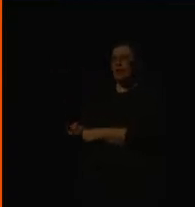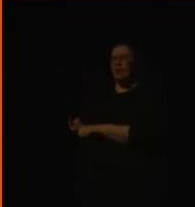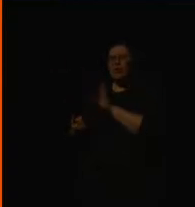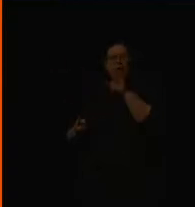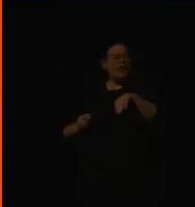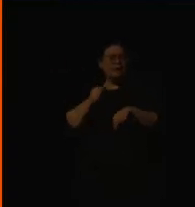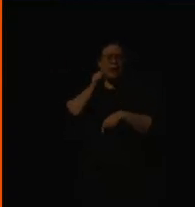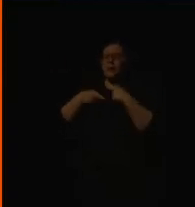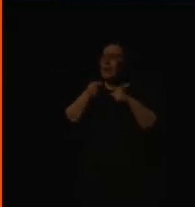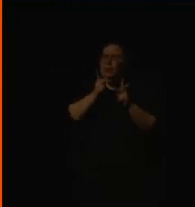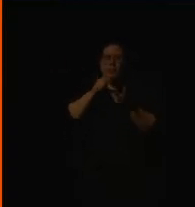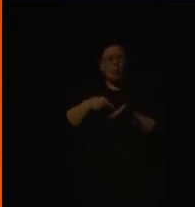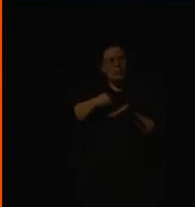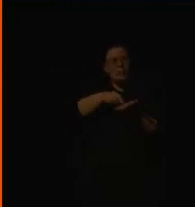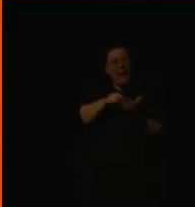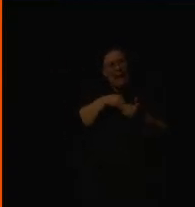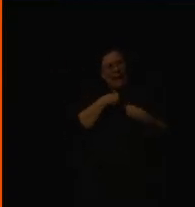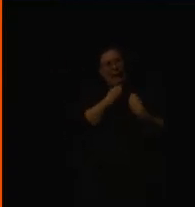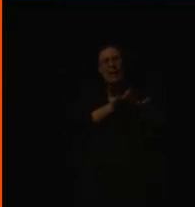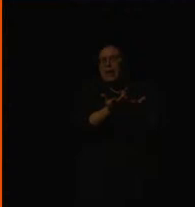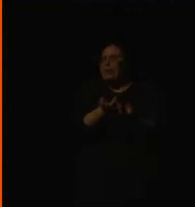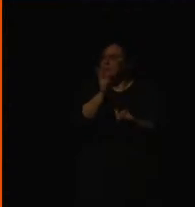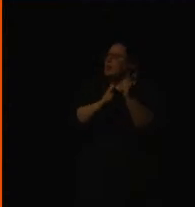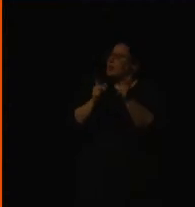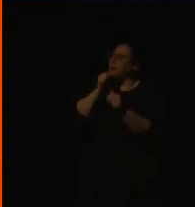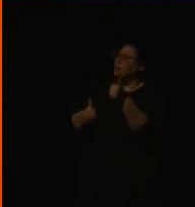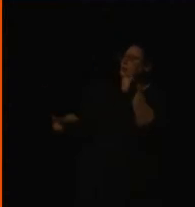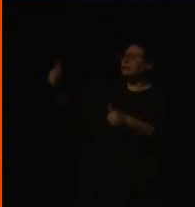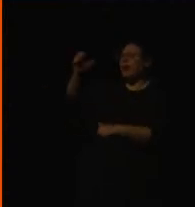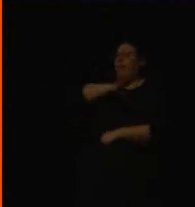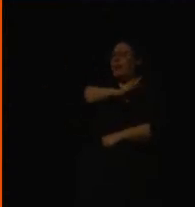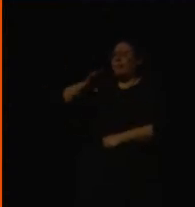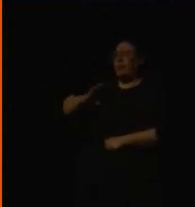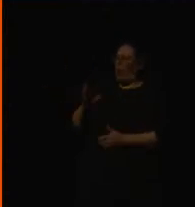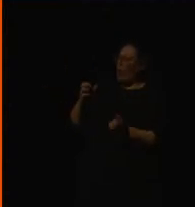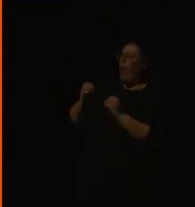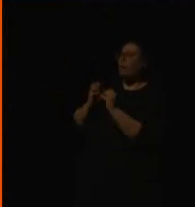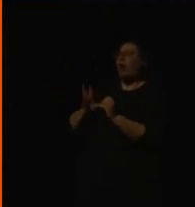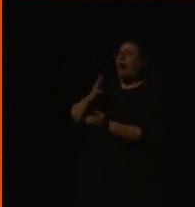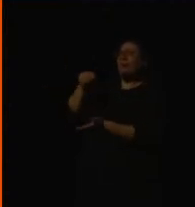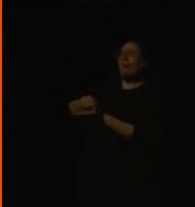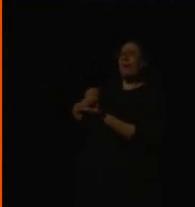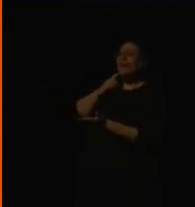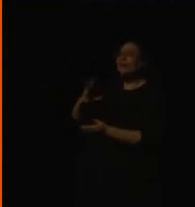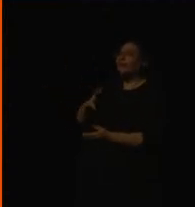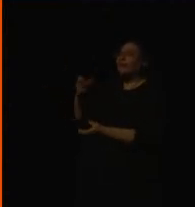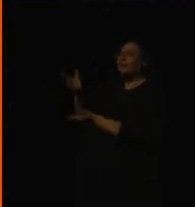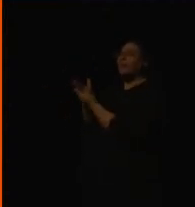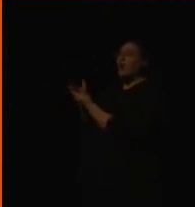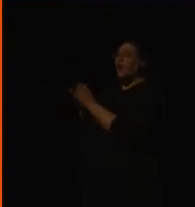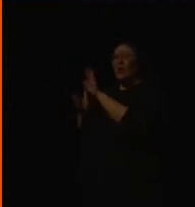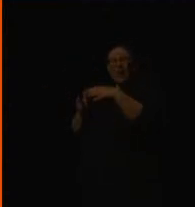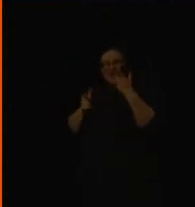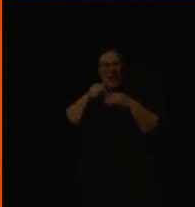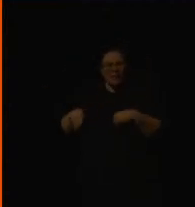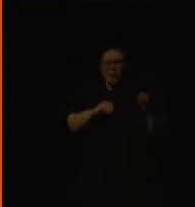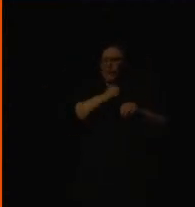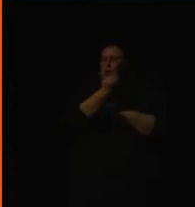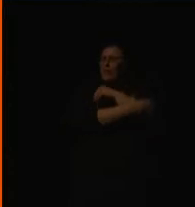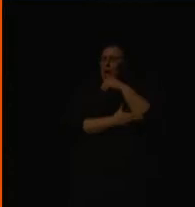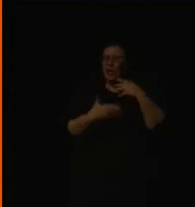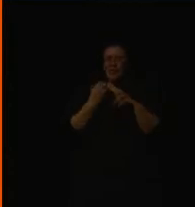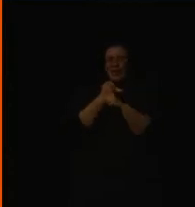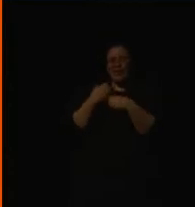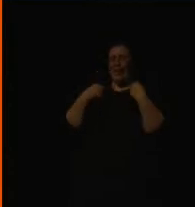people that are paying in, it's about the people at the top who sit on a board and want more money for a yacht. I shouldn't have to move abroad to get the level of health care